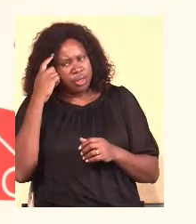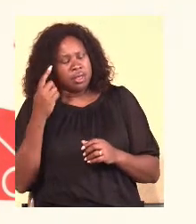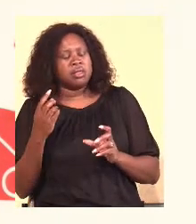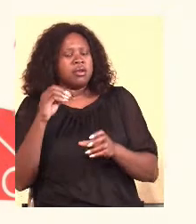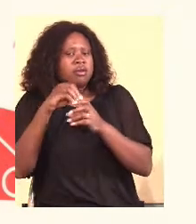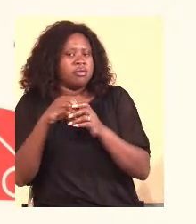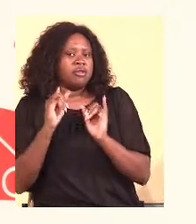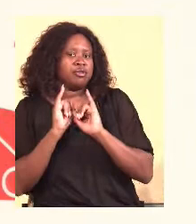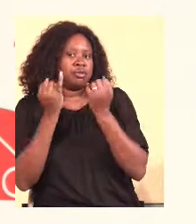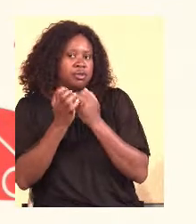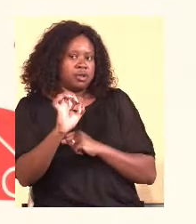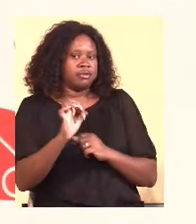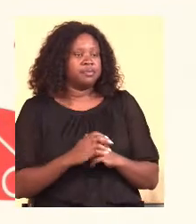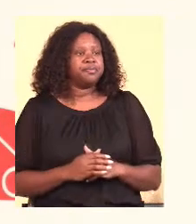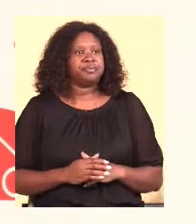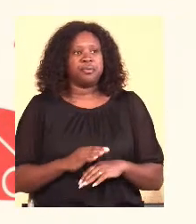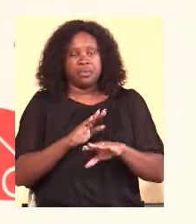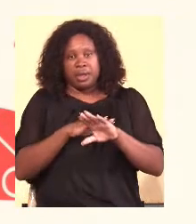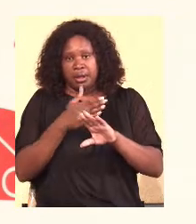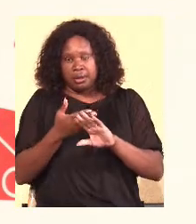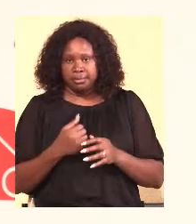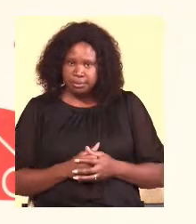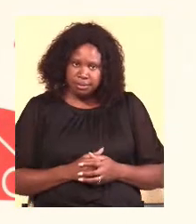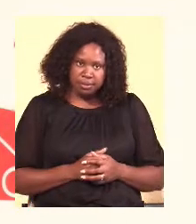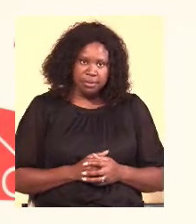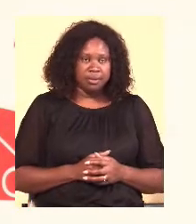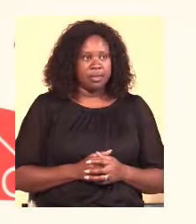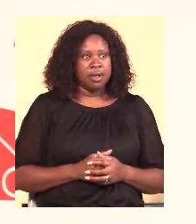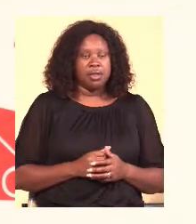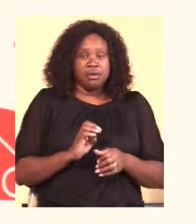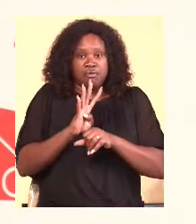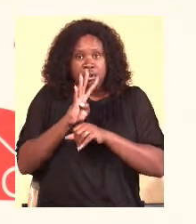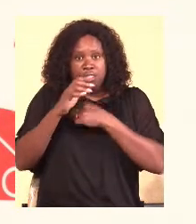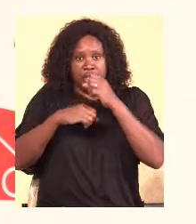institutions. For instance, if one is in fourth year,